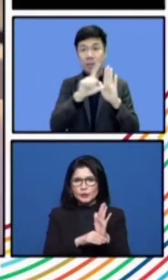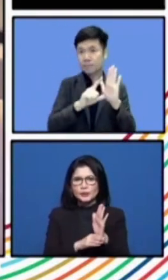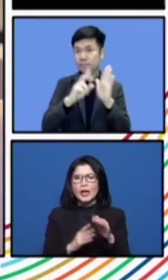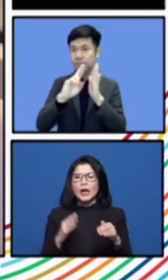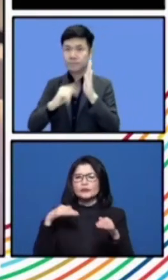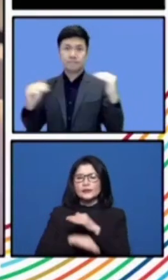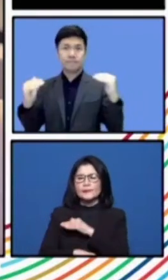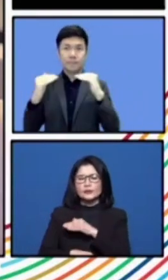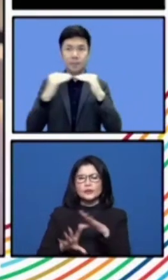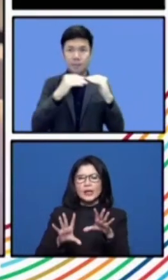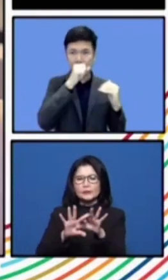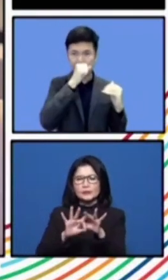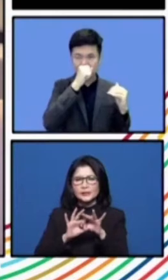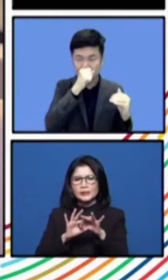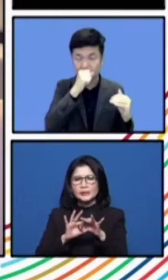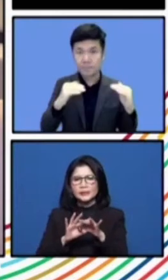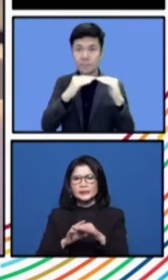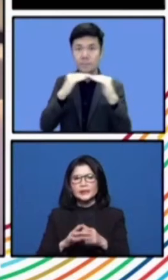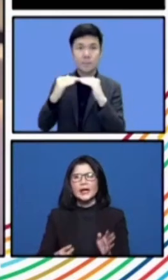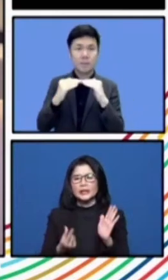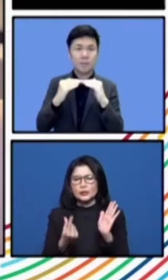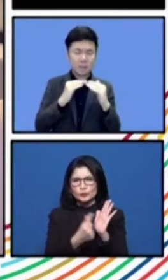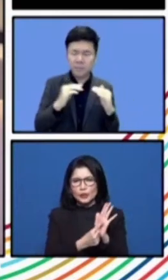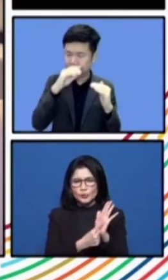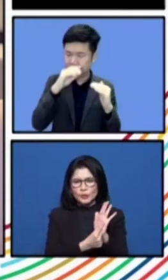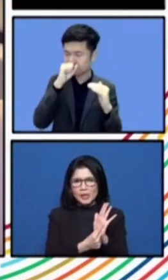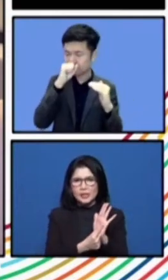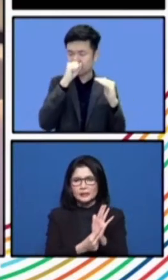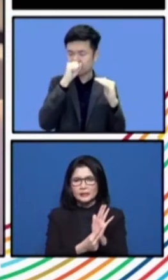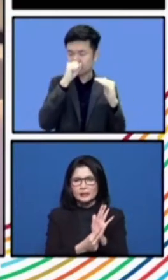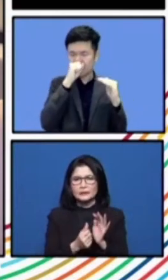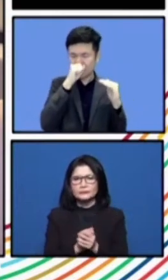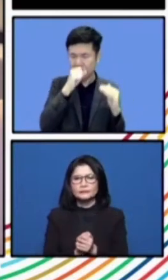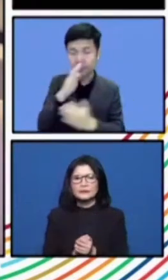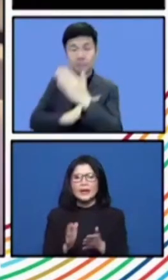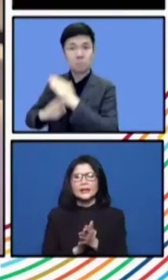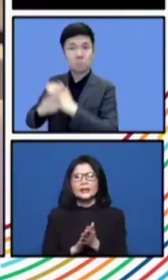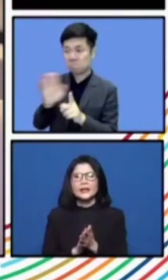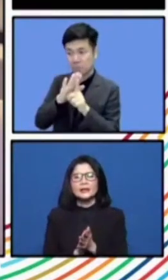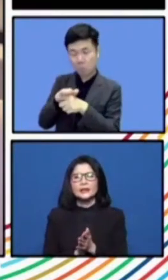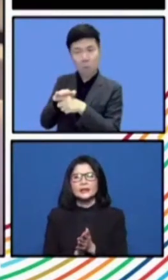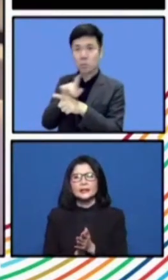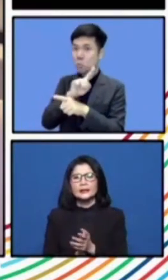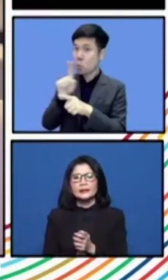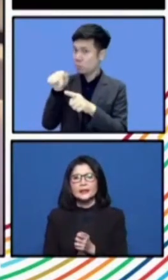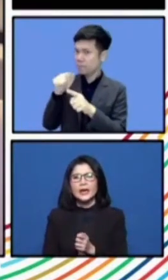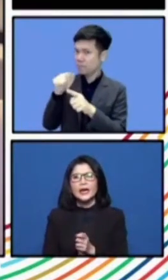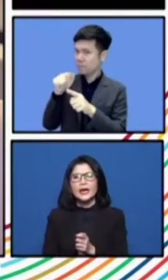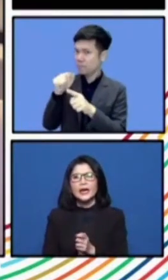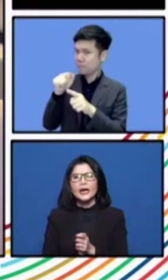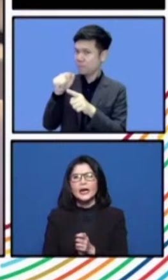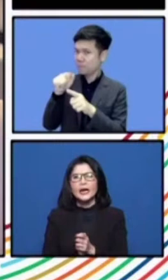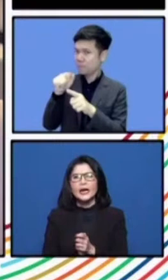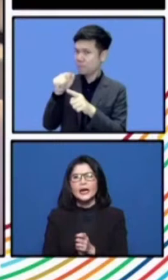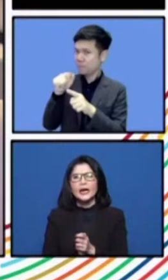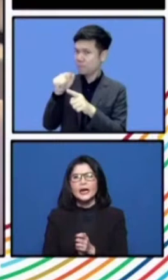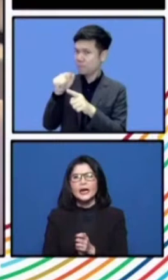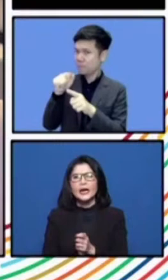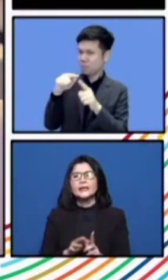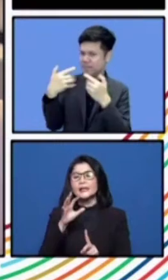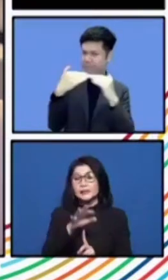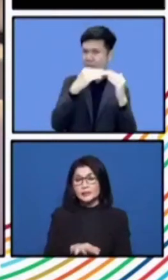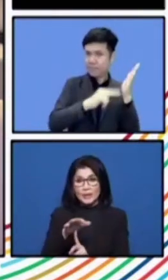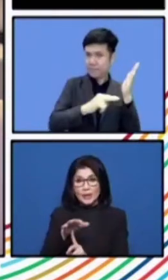legislative definitions with disability and disability discriminations with dcrpd fifth reasonable